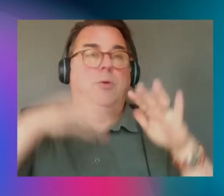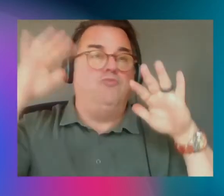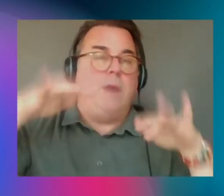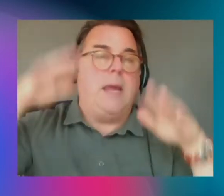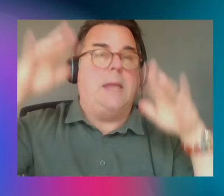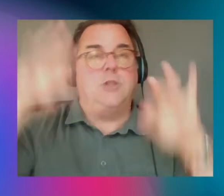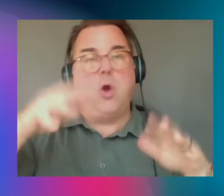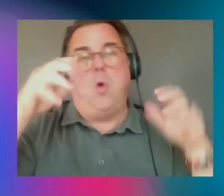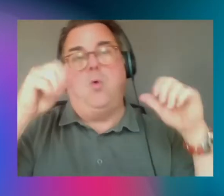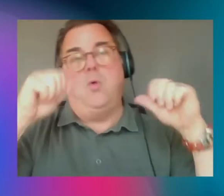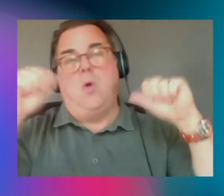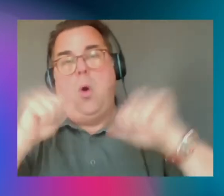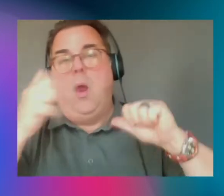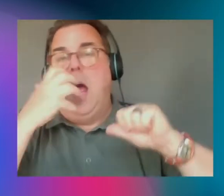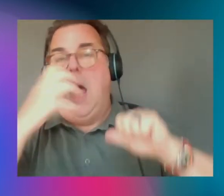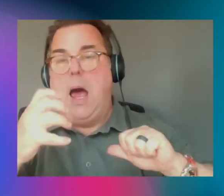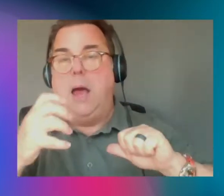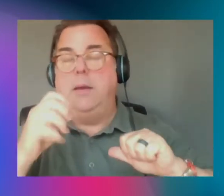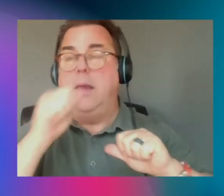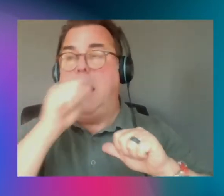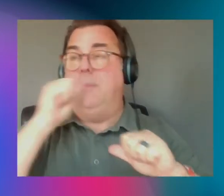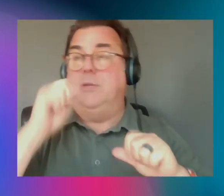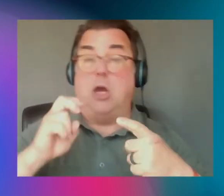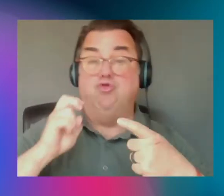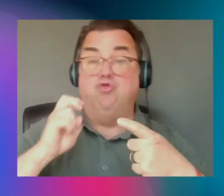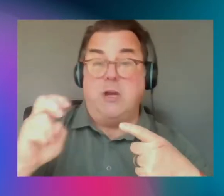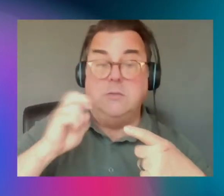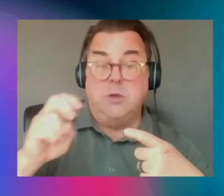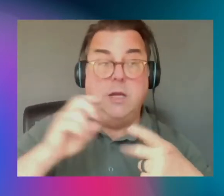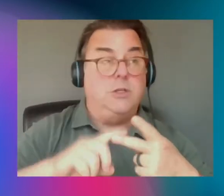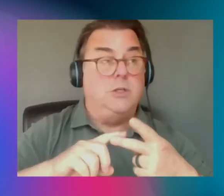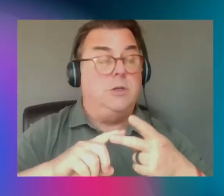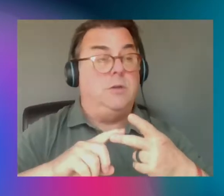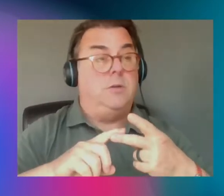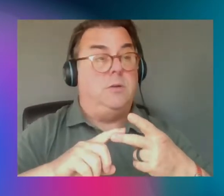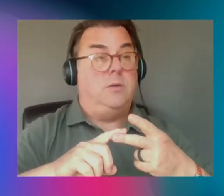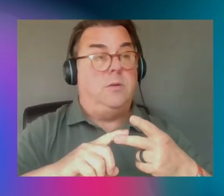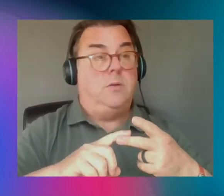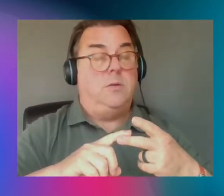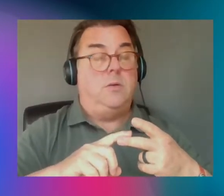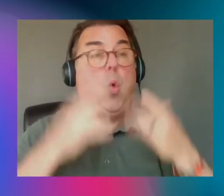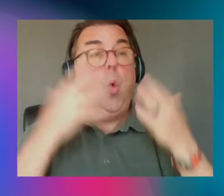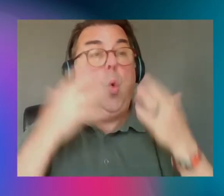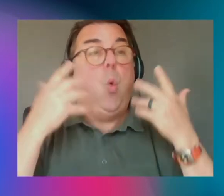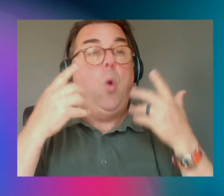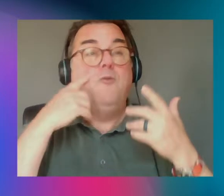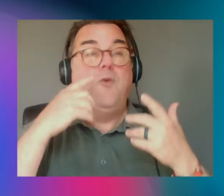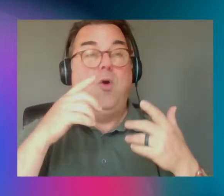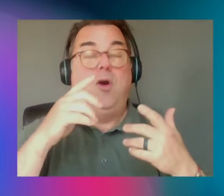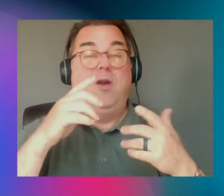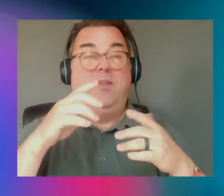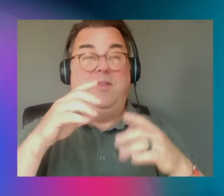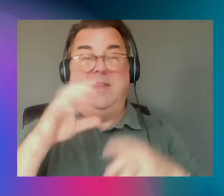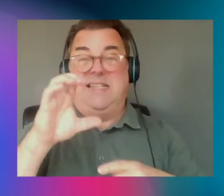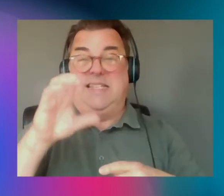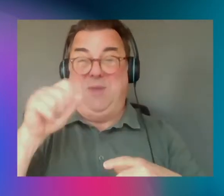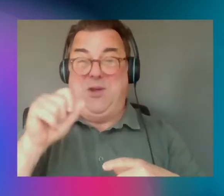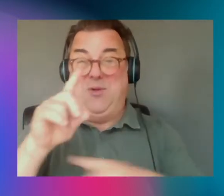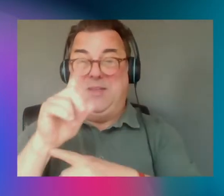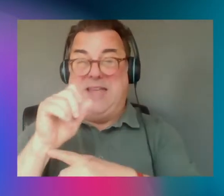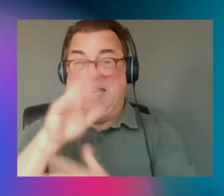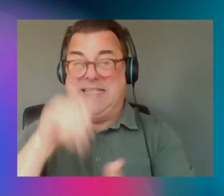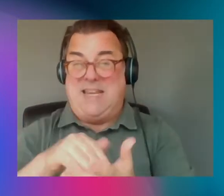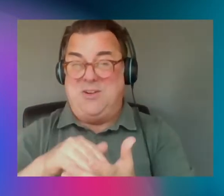From Amazon's transportation to cooling of our data centers. So we need that kind of data. Is not easily